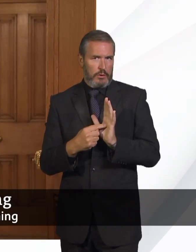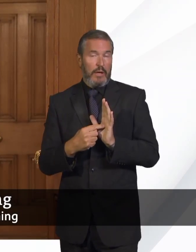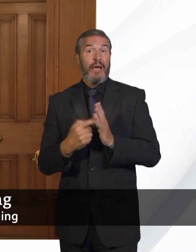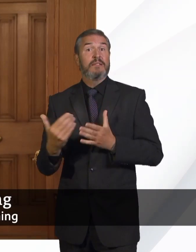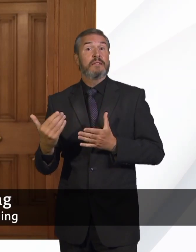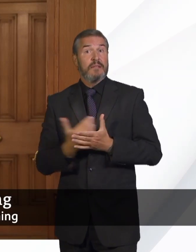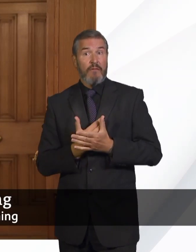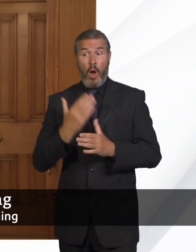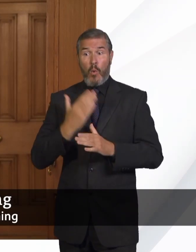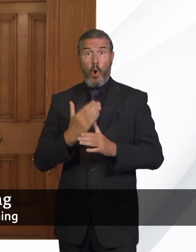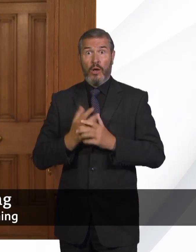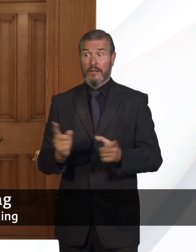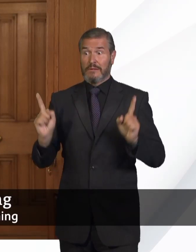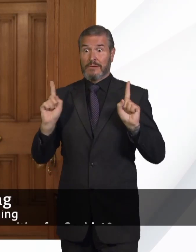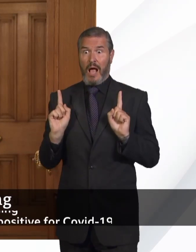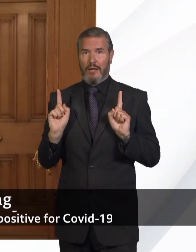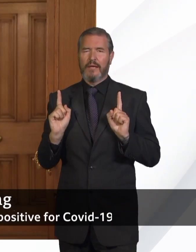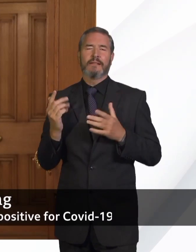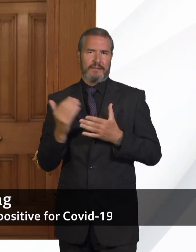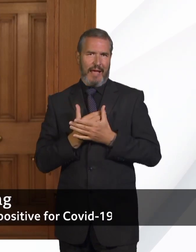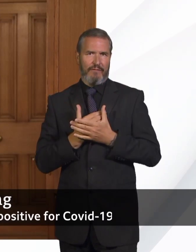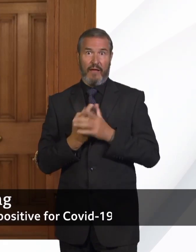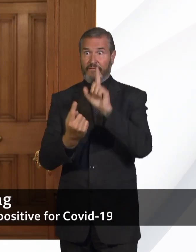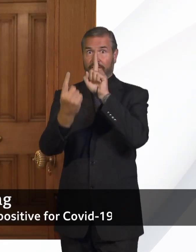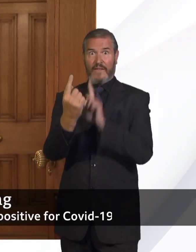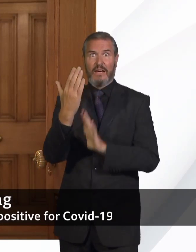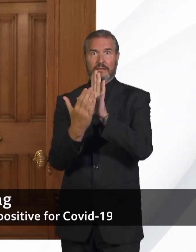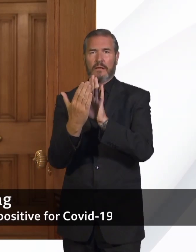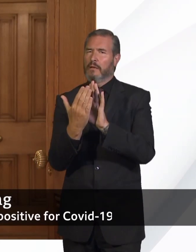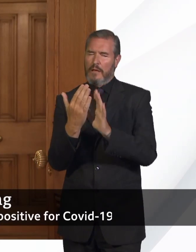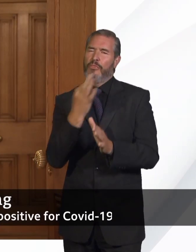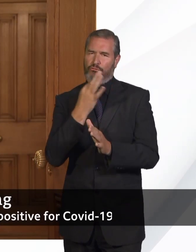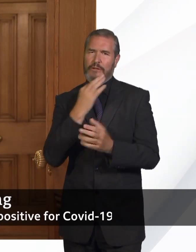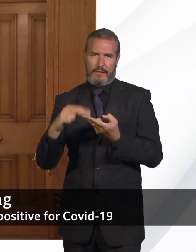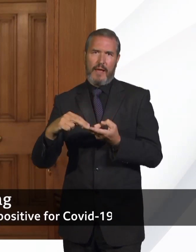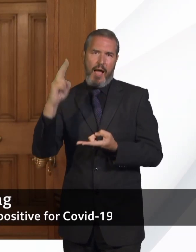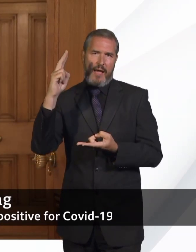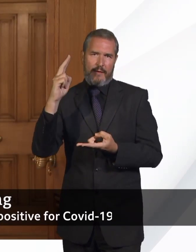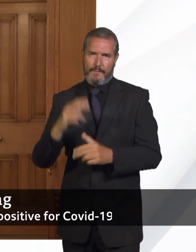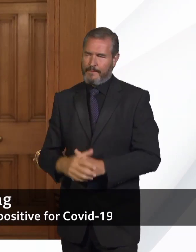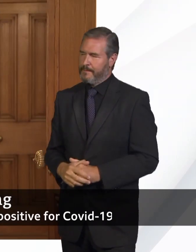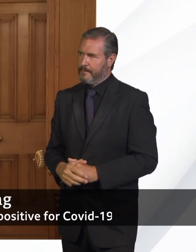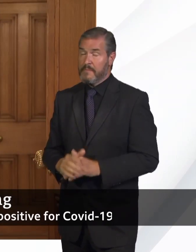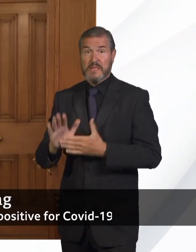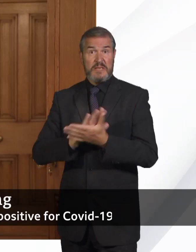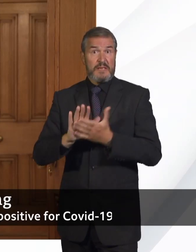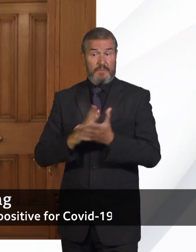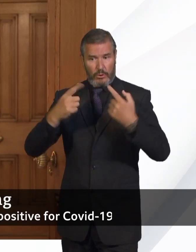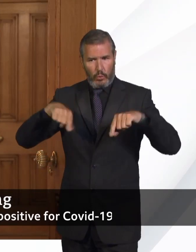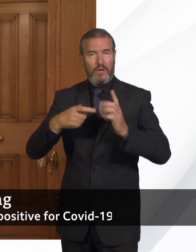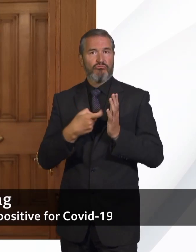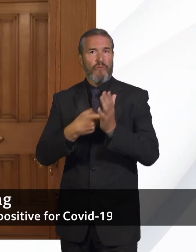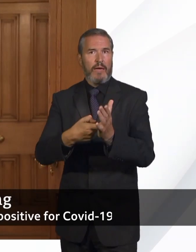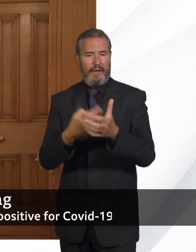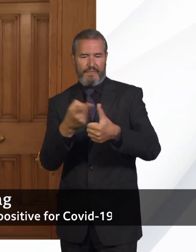safer to work side by side than it is facing each other, and there's a range of these other measures that we have